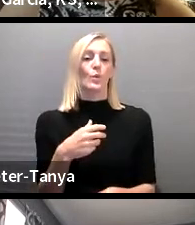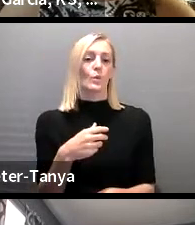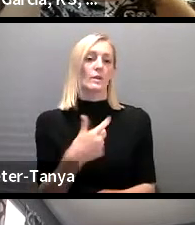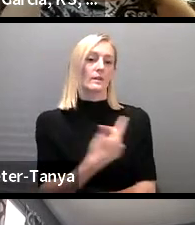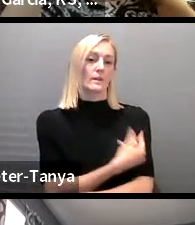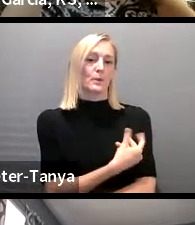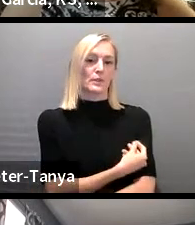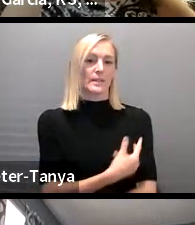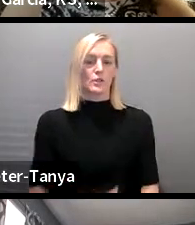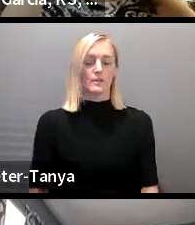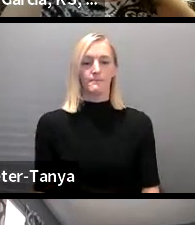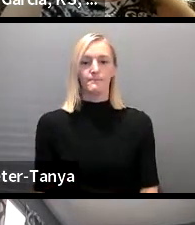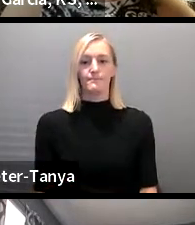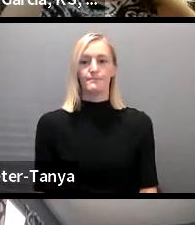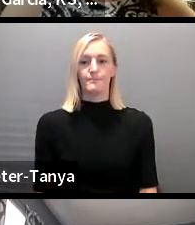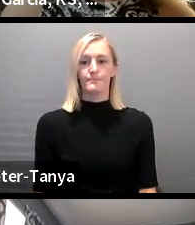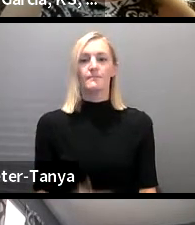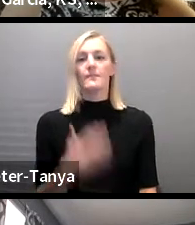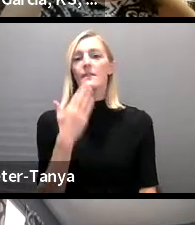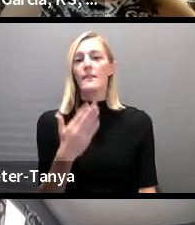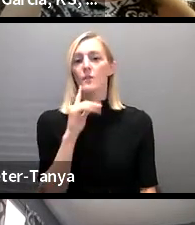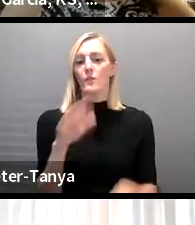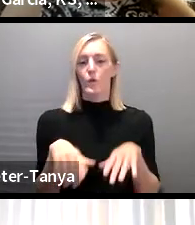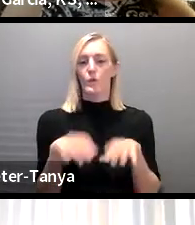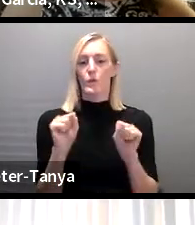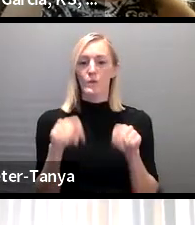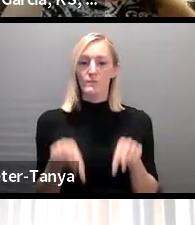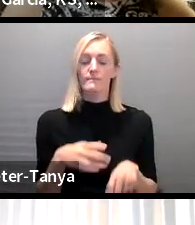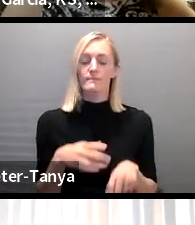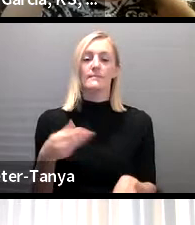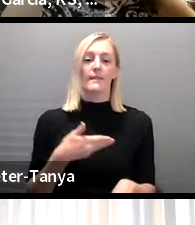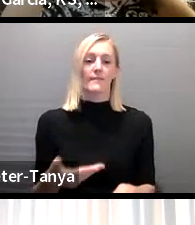thank you guys so much for putting this on and inviting me.